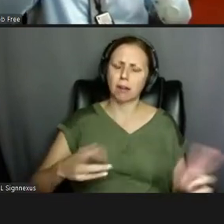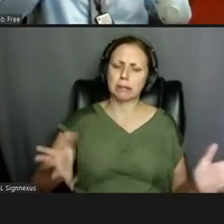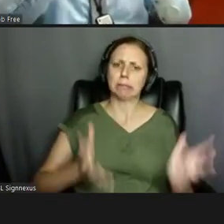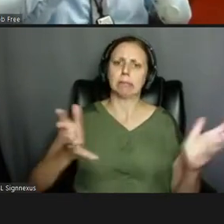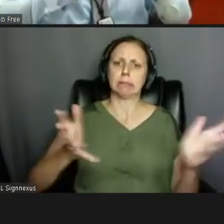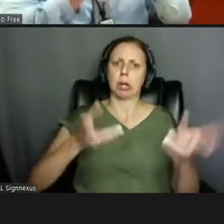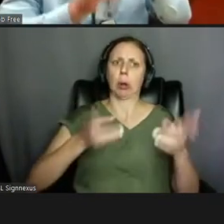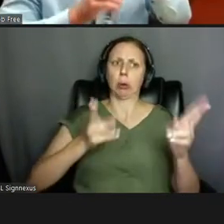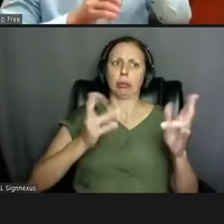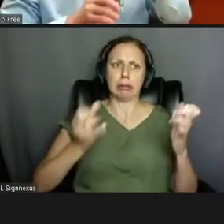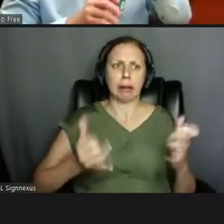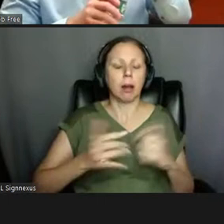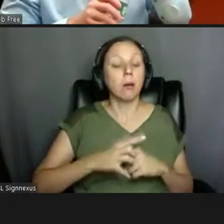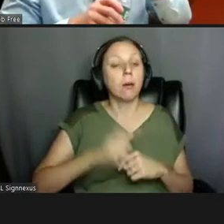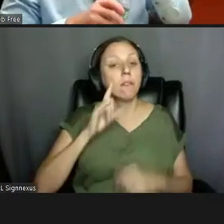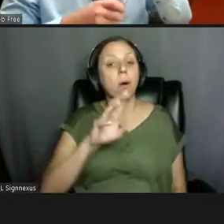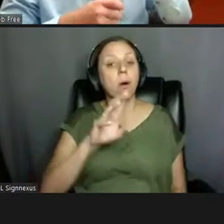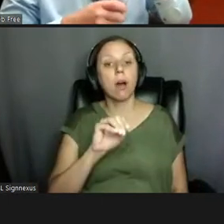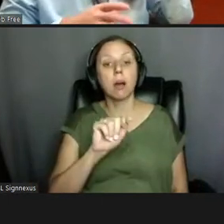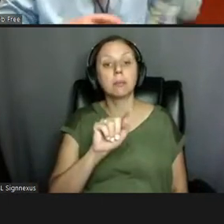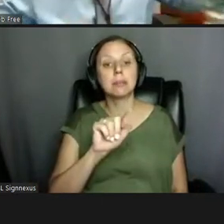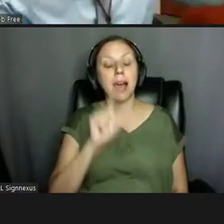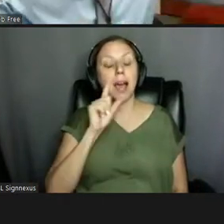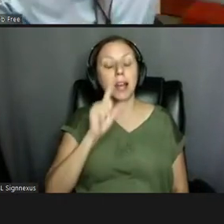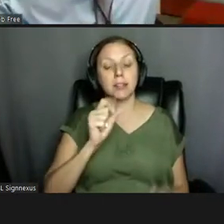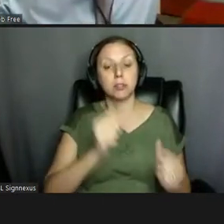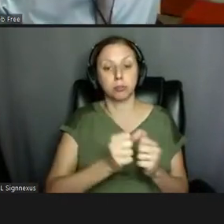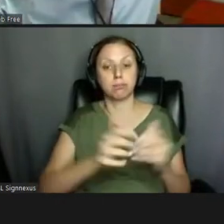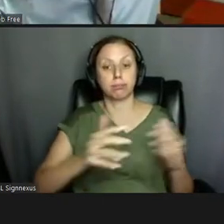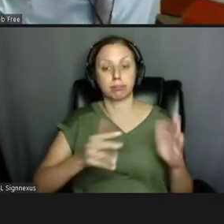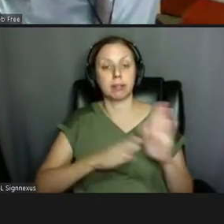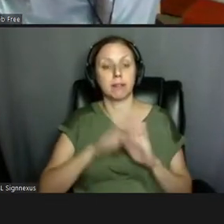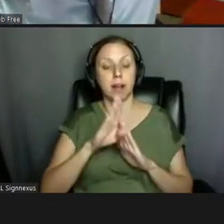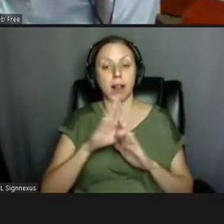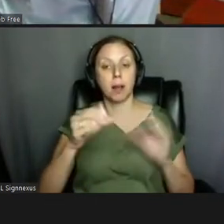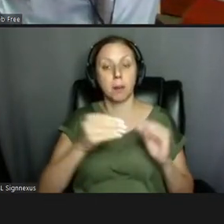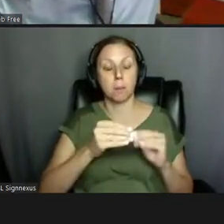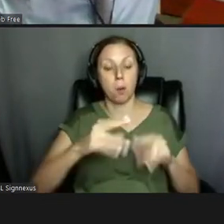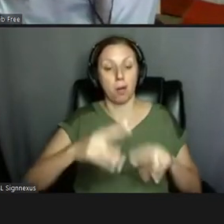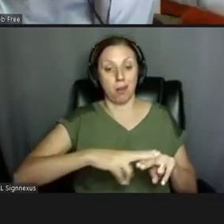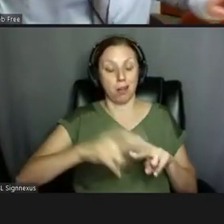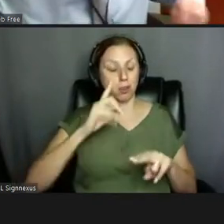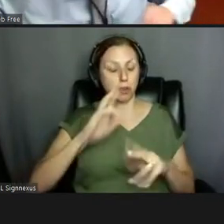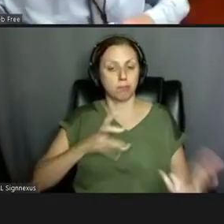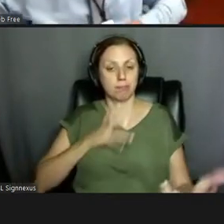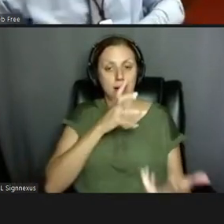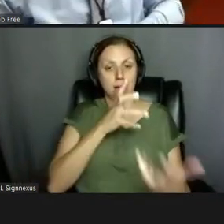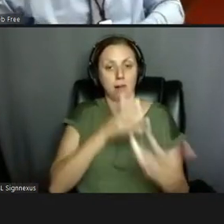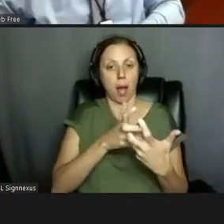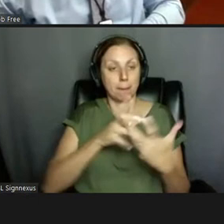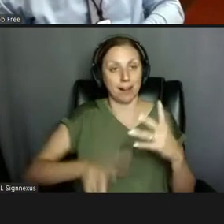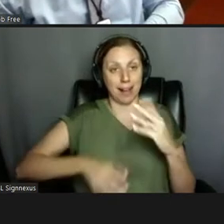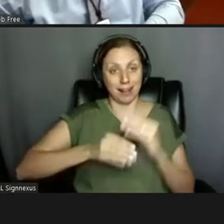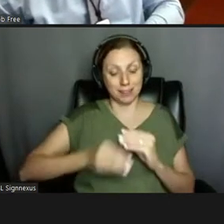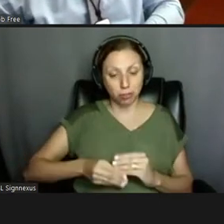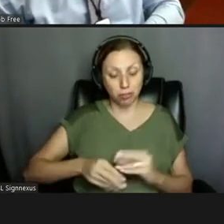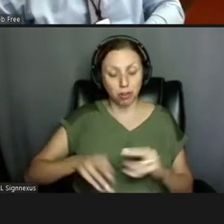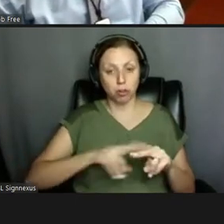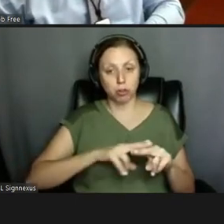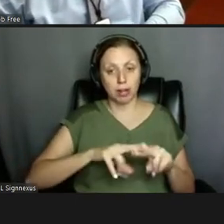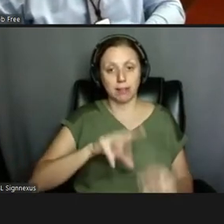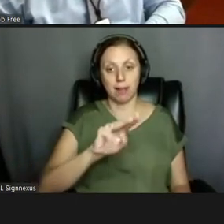MTA to expand the Port Washington rail yard to accommodate the additional trains the MTA